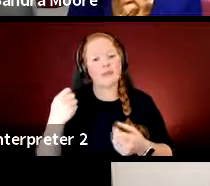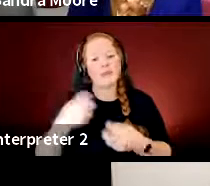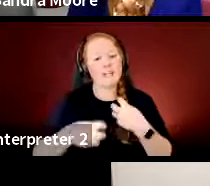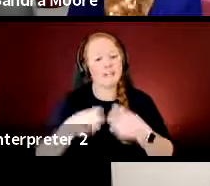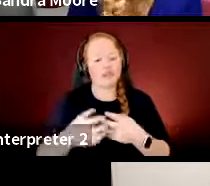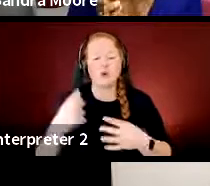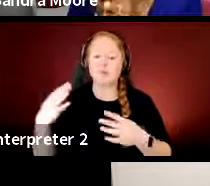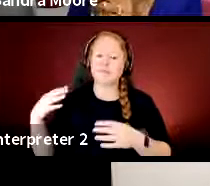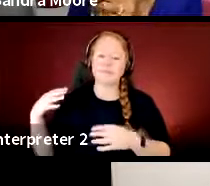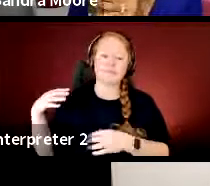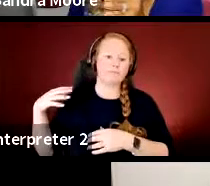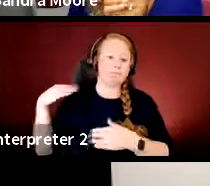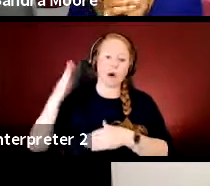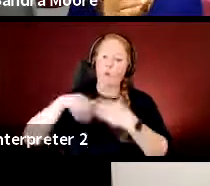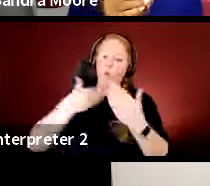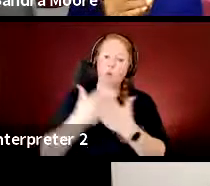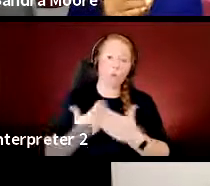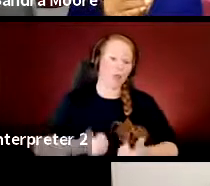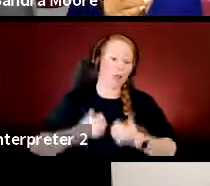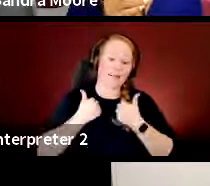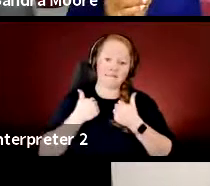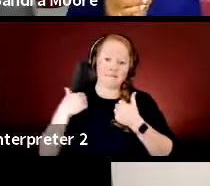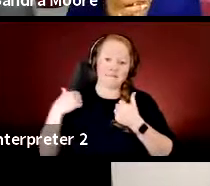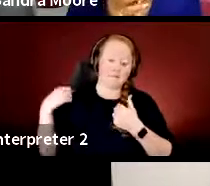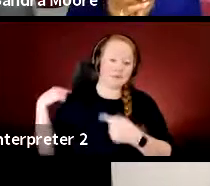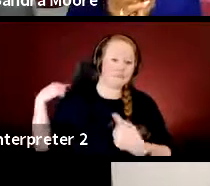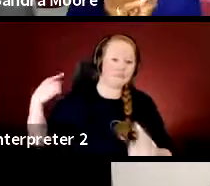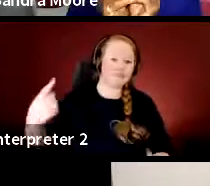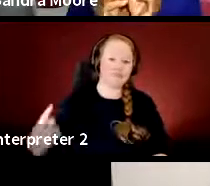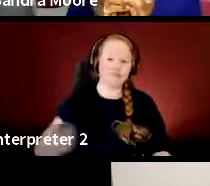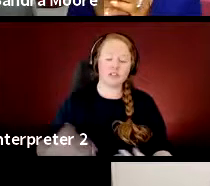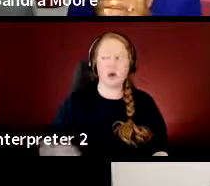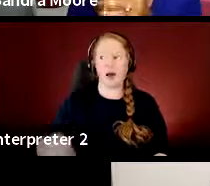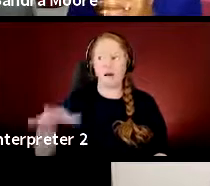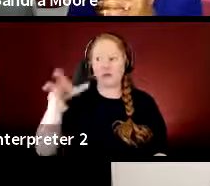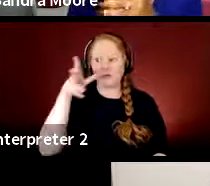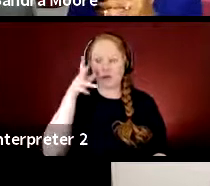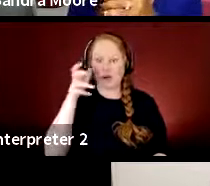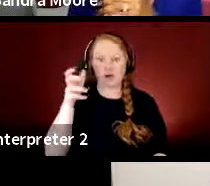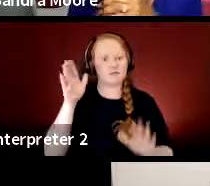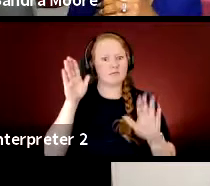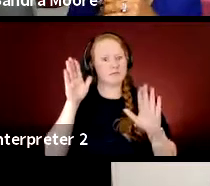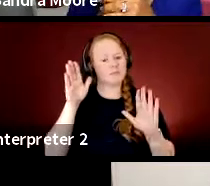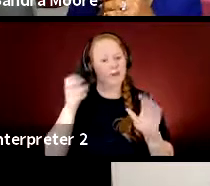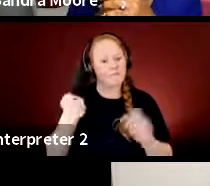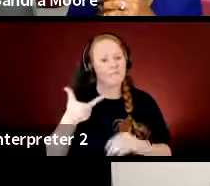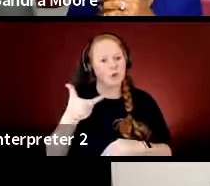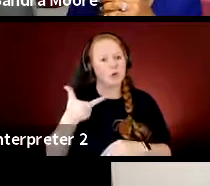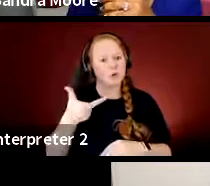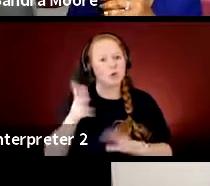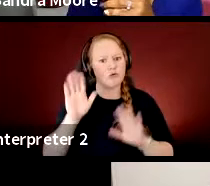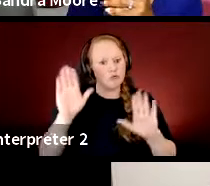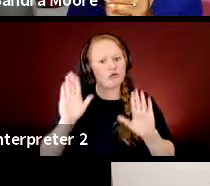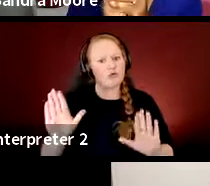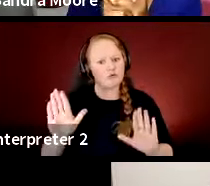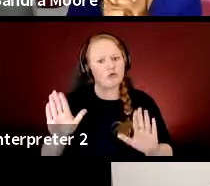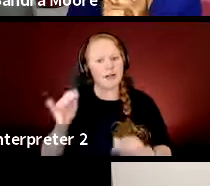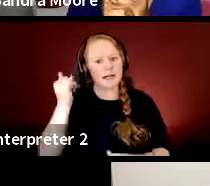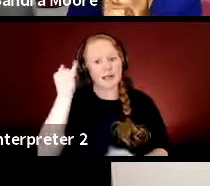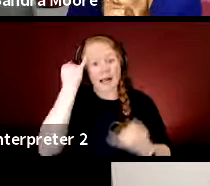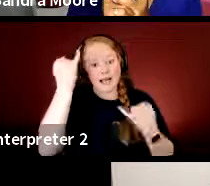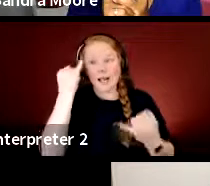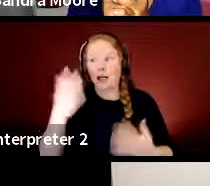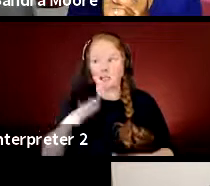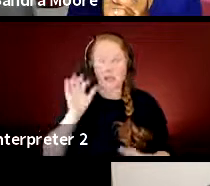I've heard quite a few really great ideas. I've worked directly with TECA over at